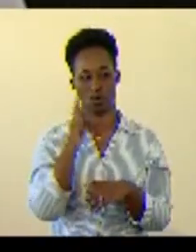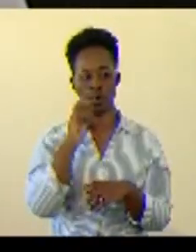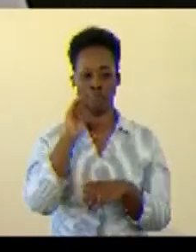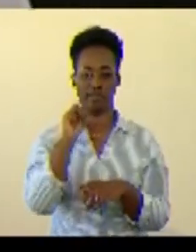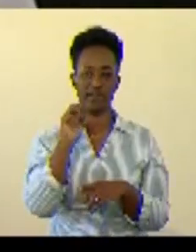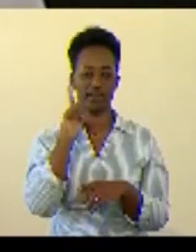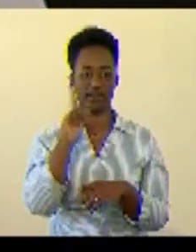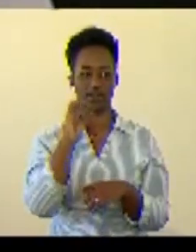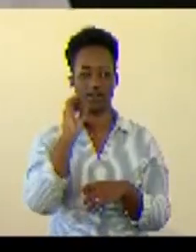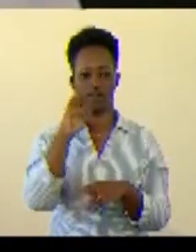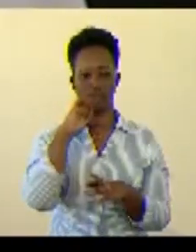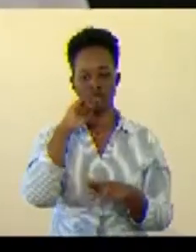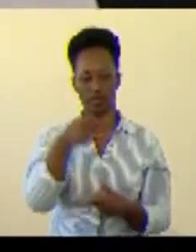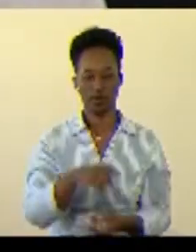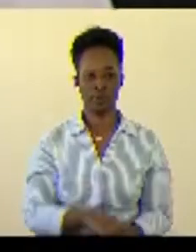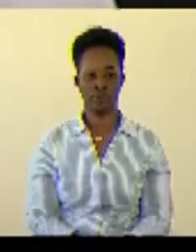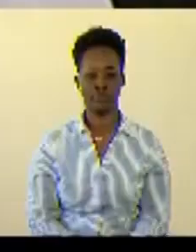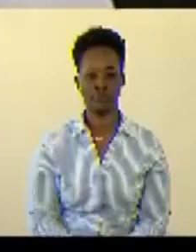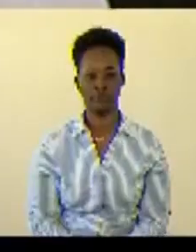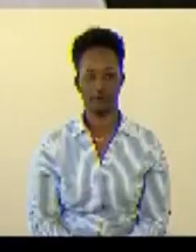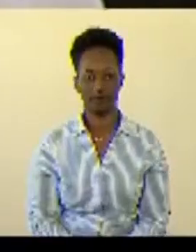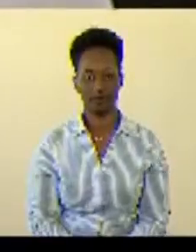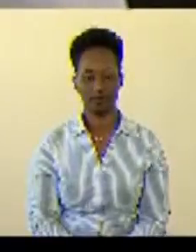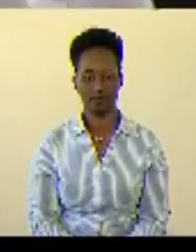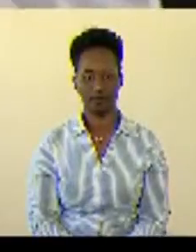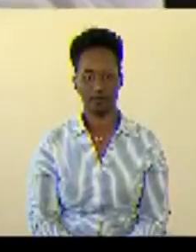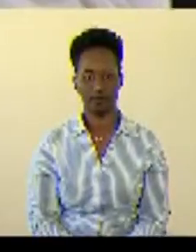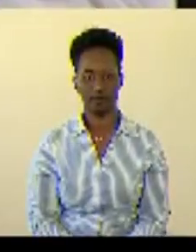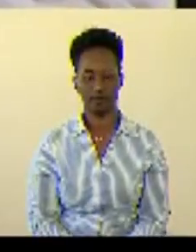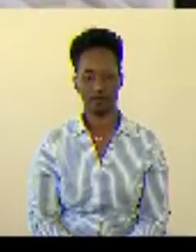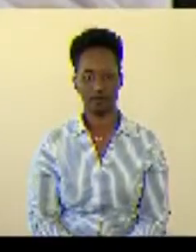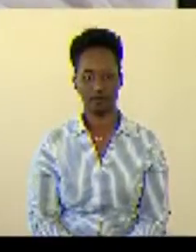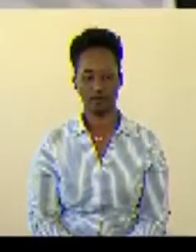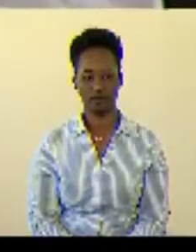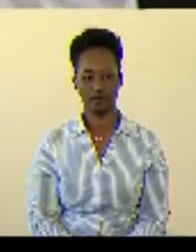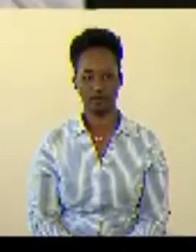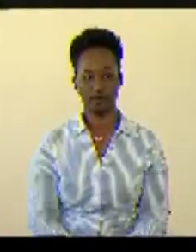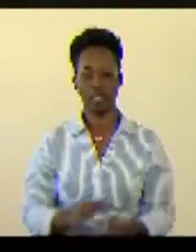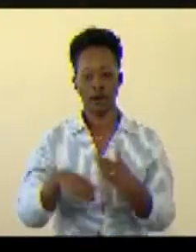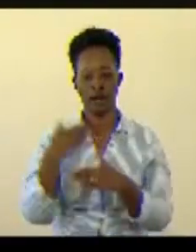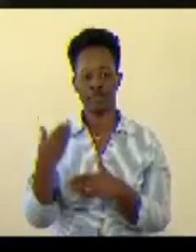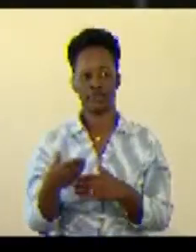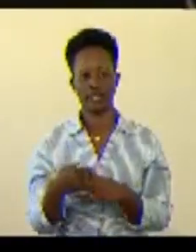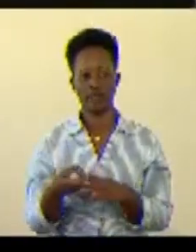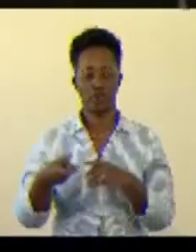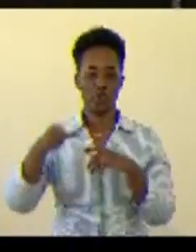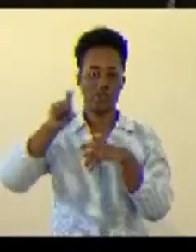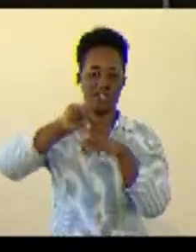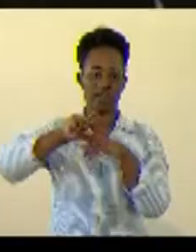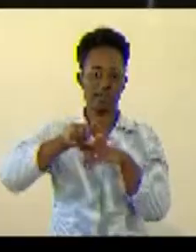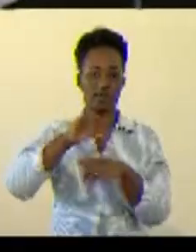milliliters of the solution. 2 milliliters of the solution. Then from there, I add the iodine